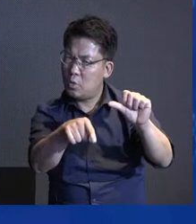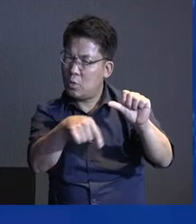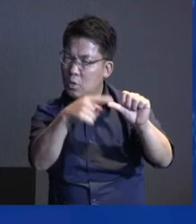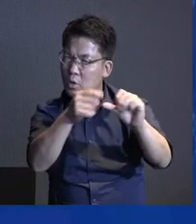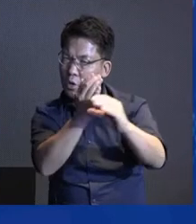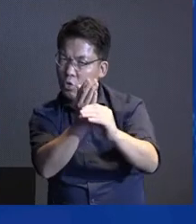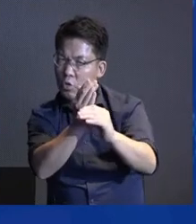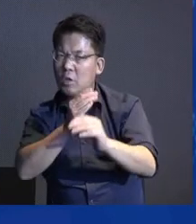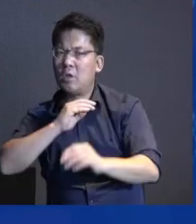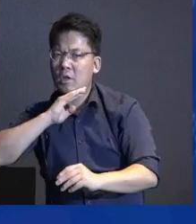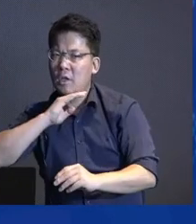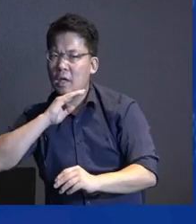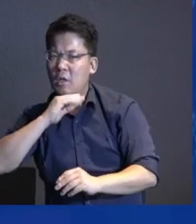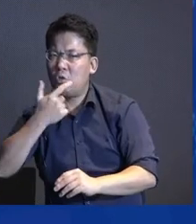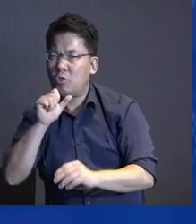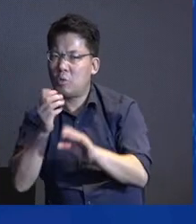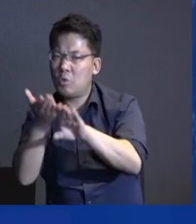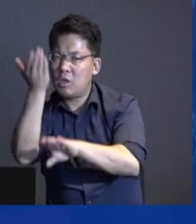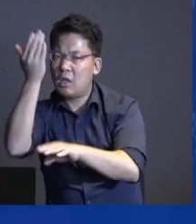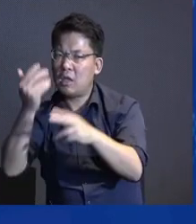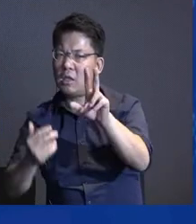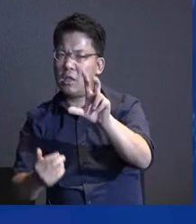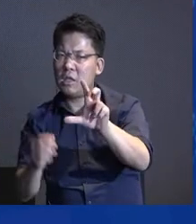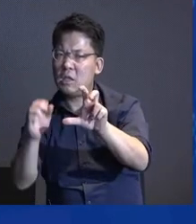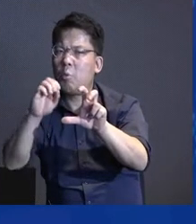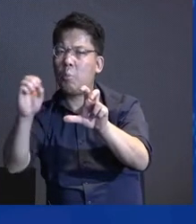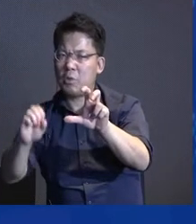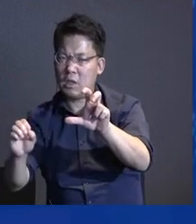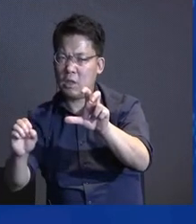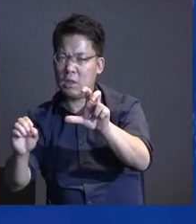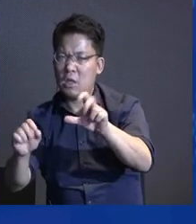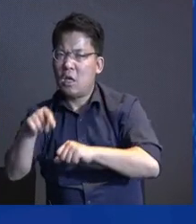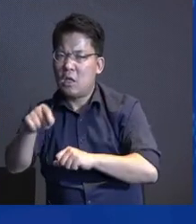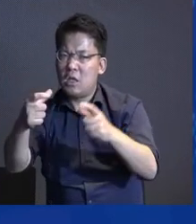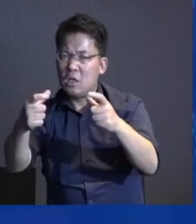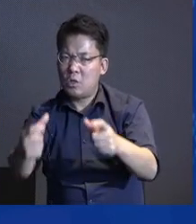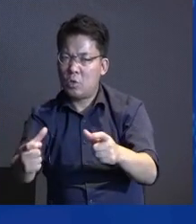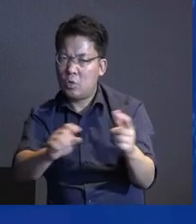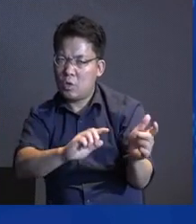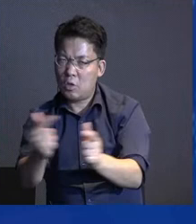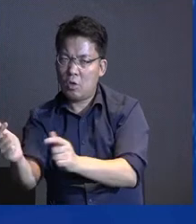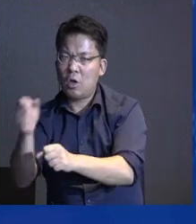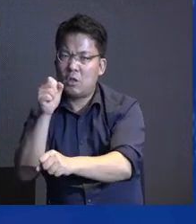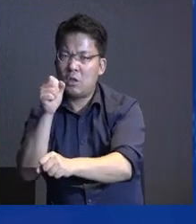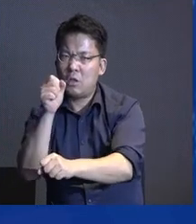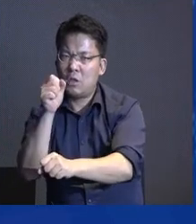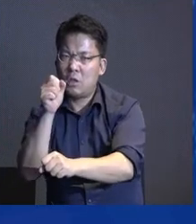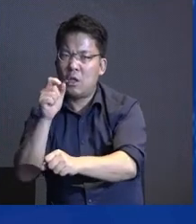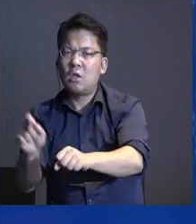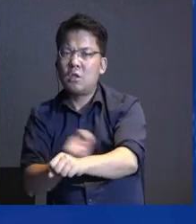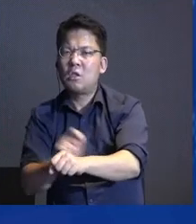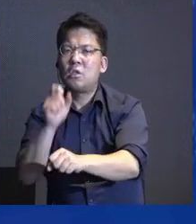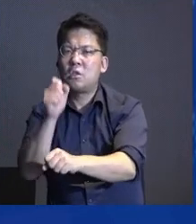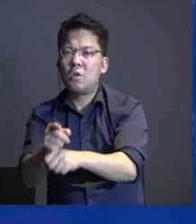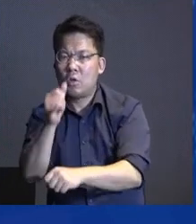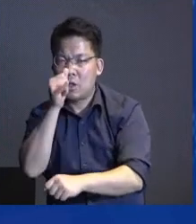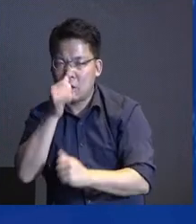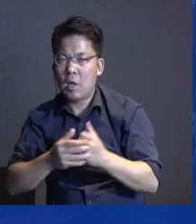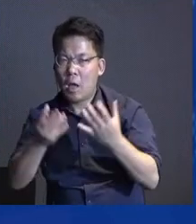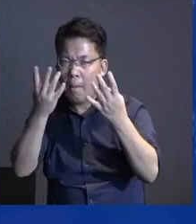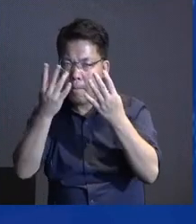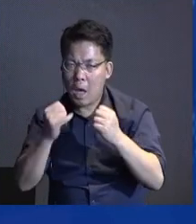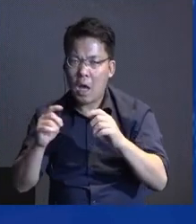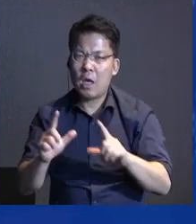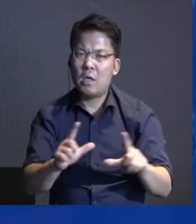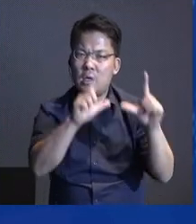has many characteristics which can be the barriers for residents to live, such as the narrow roads, dense wooden